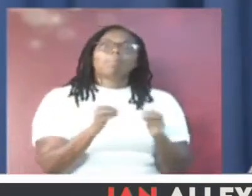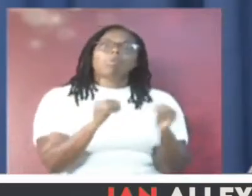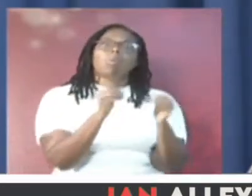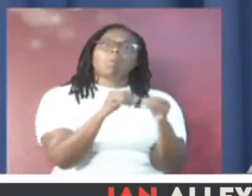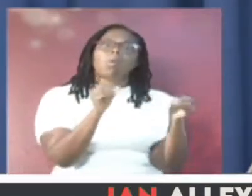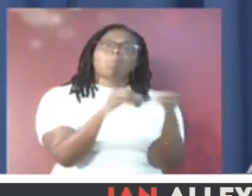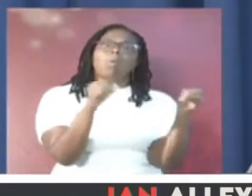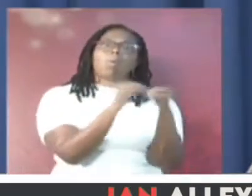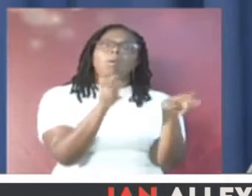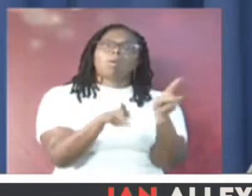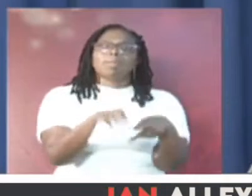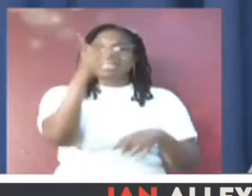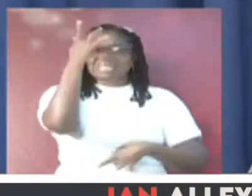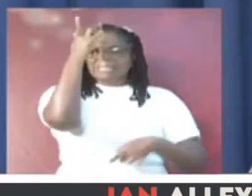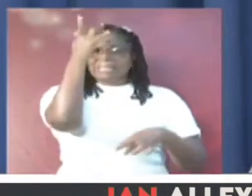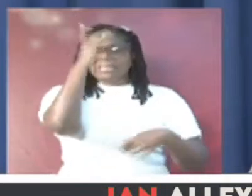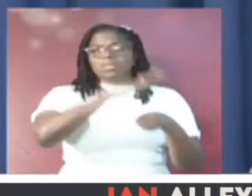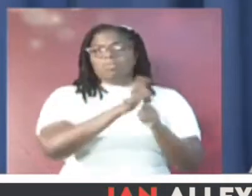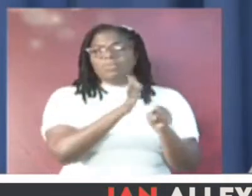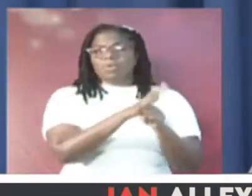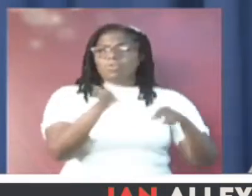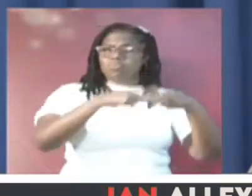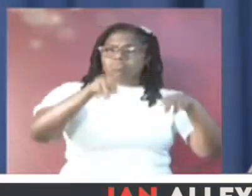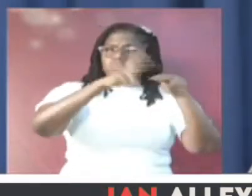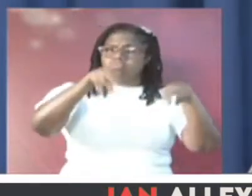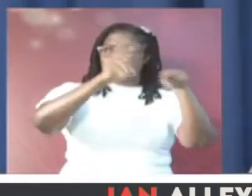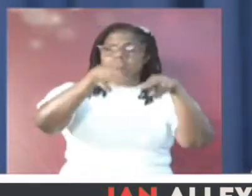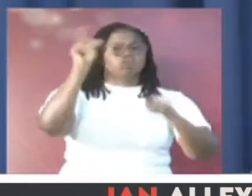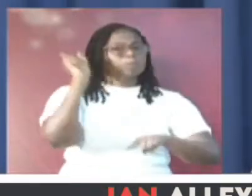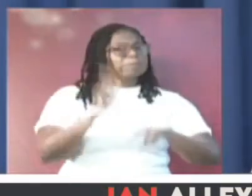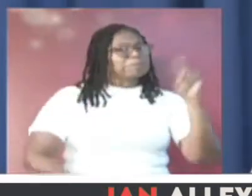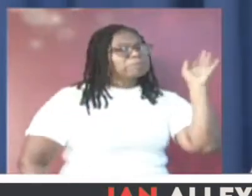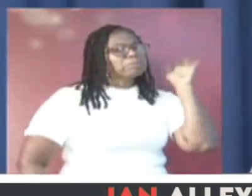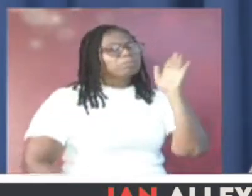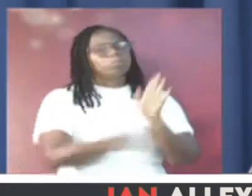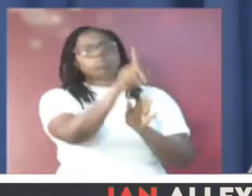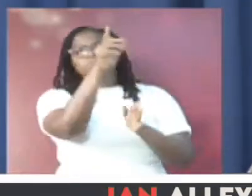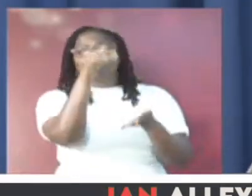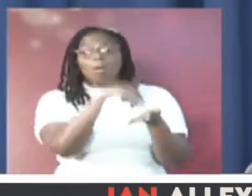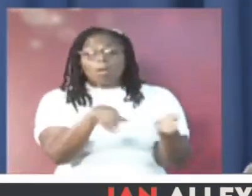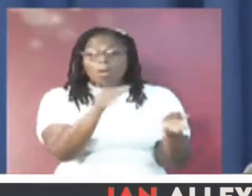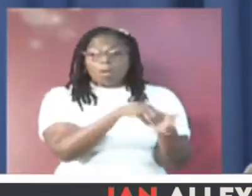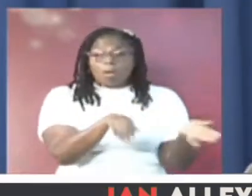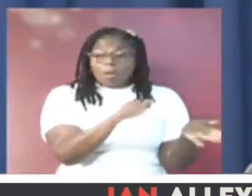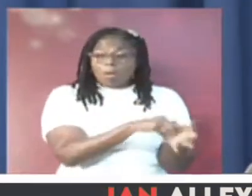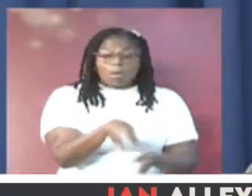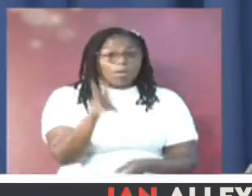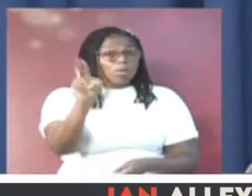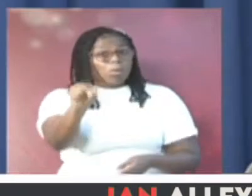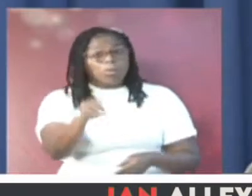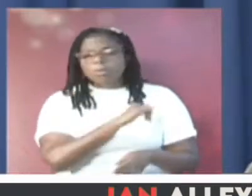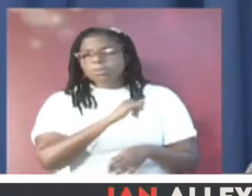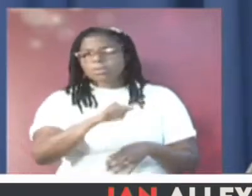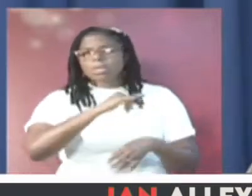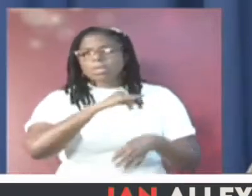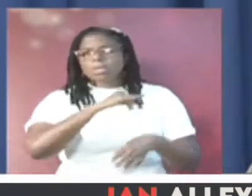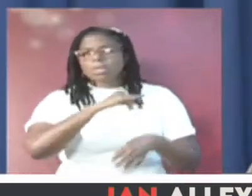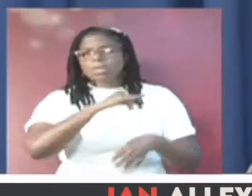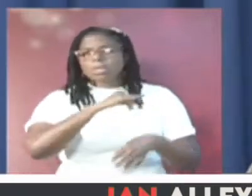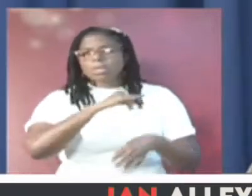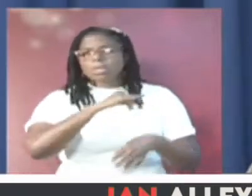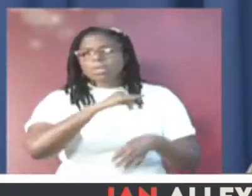break. Additionally, it is the same staff that we are using now to vaccinate people.